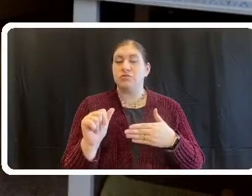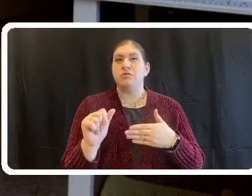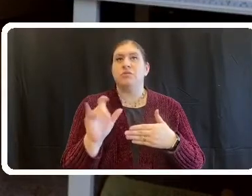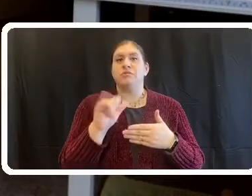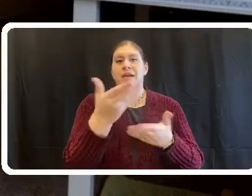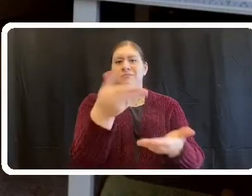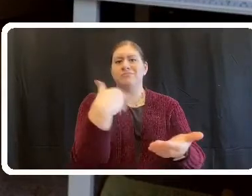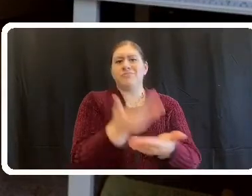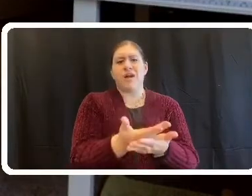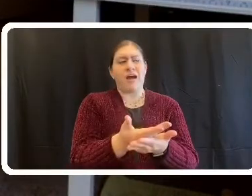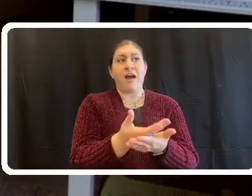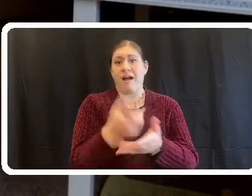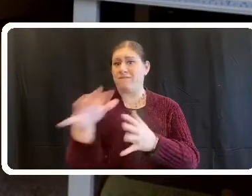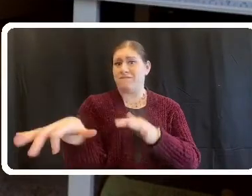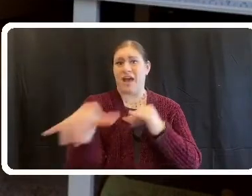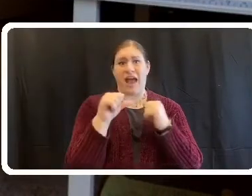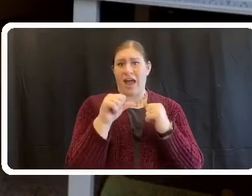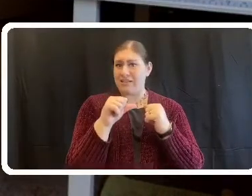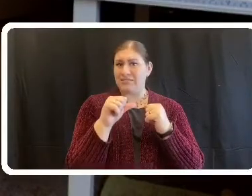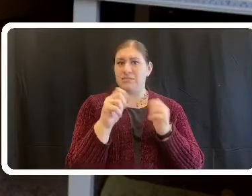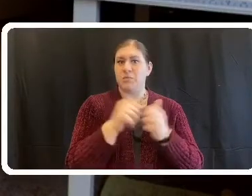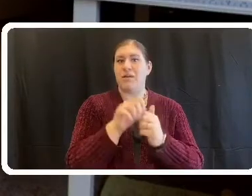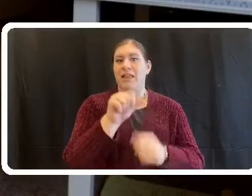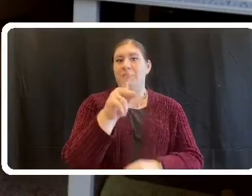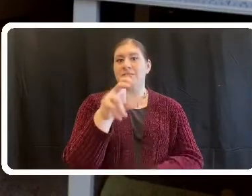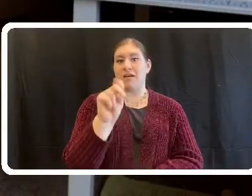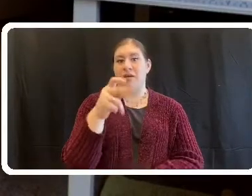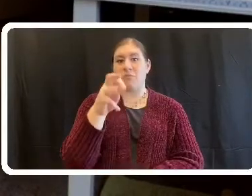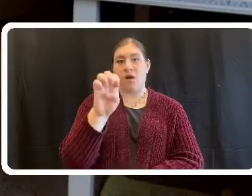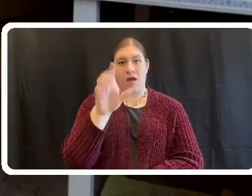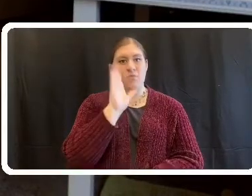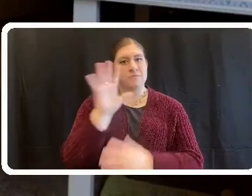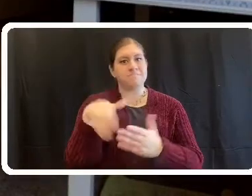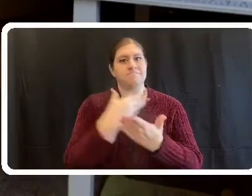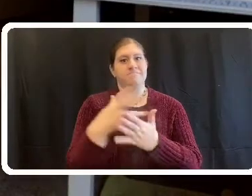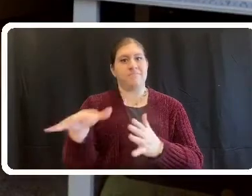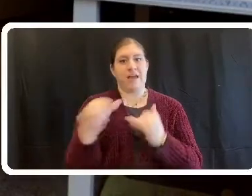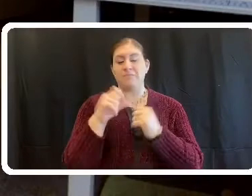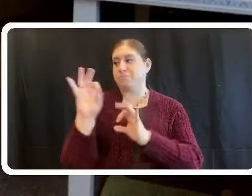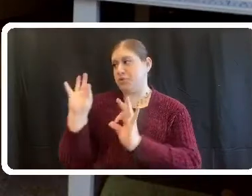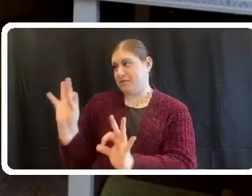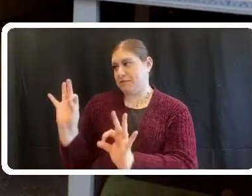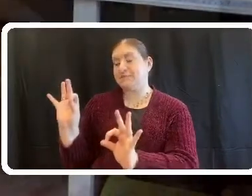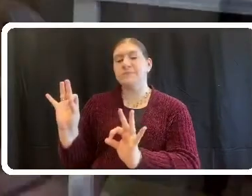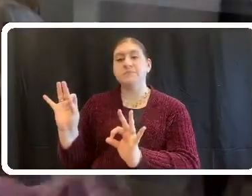delivered quite quickly with Amazon Prime to my house. Perfect. Now,